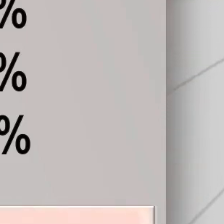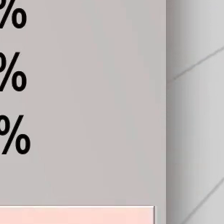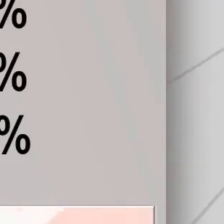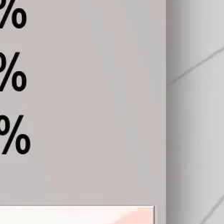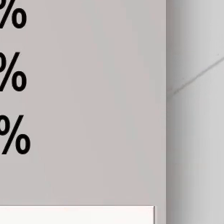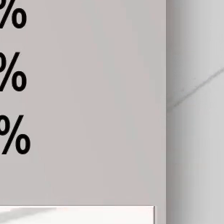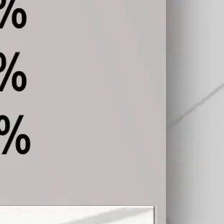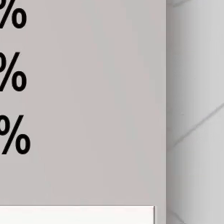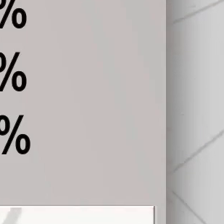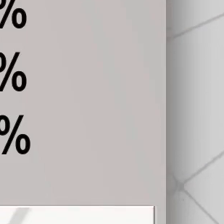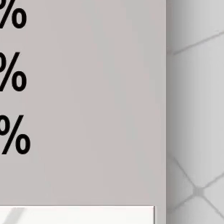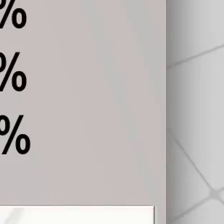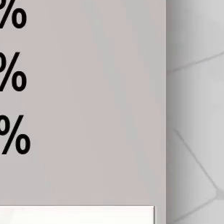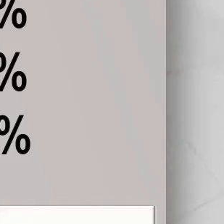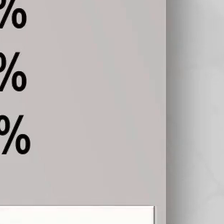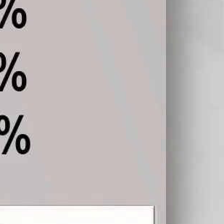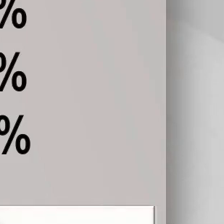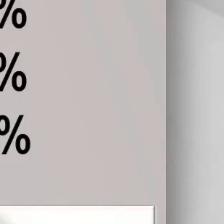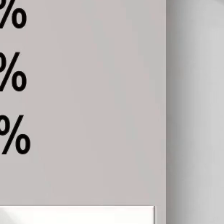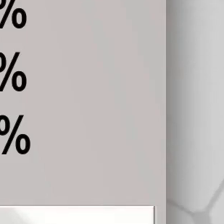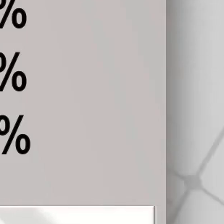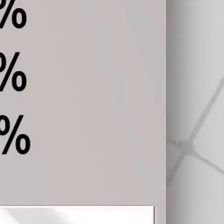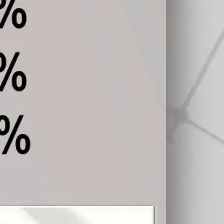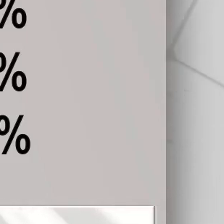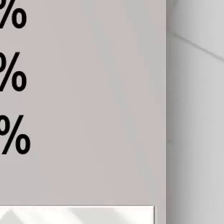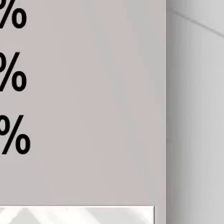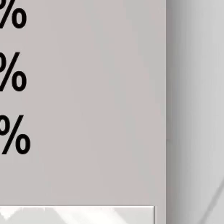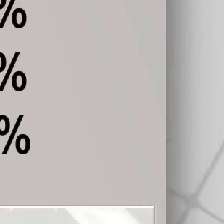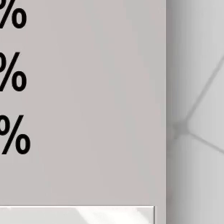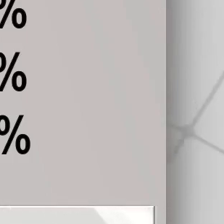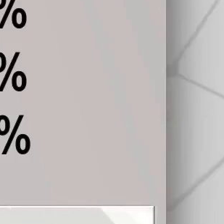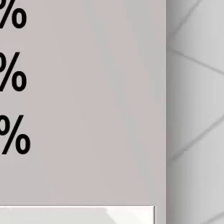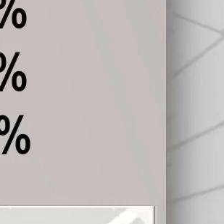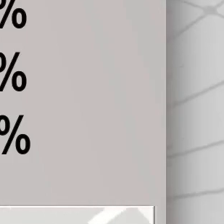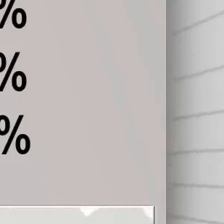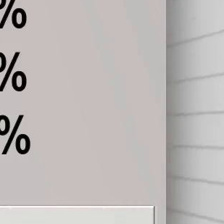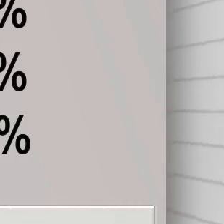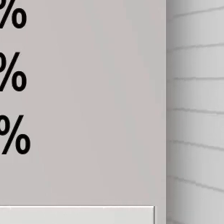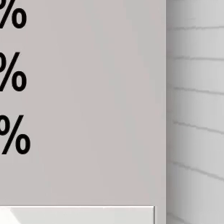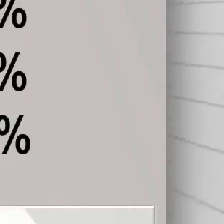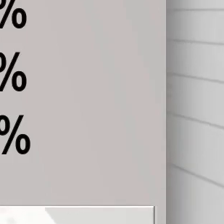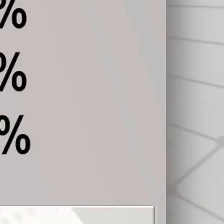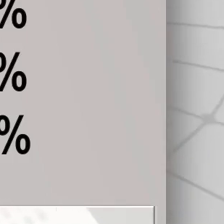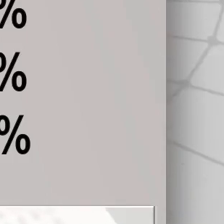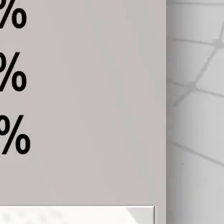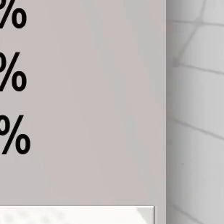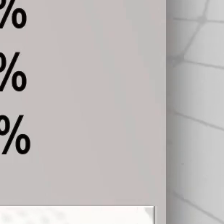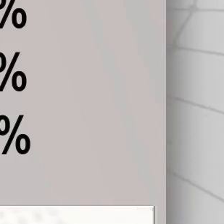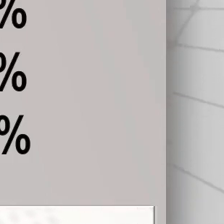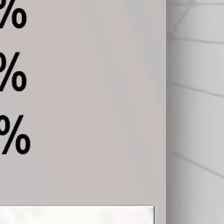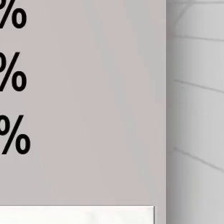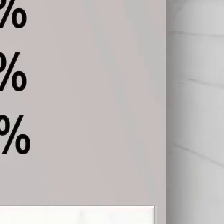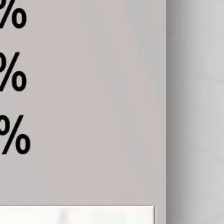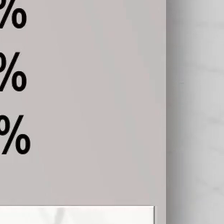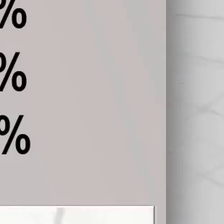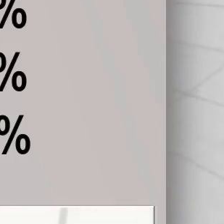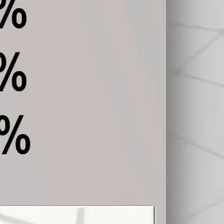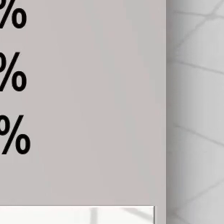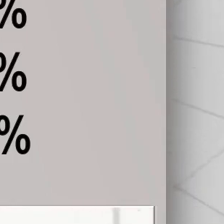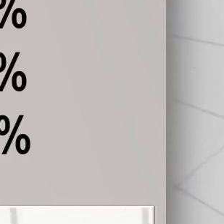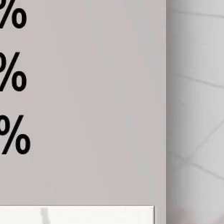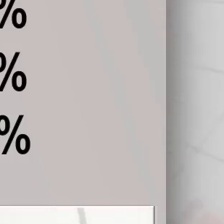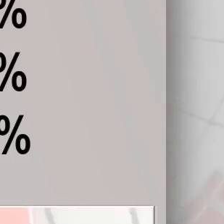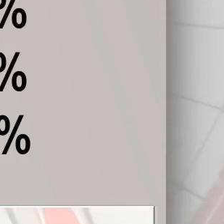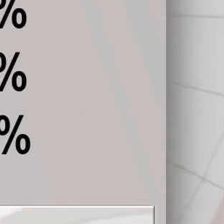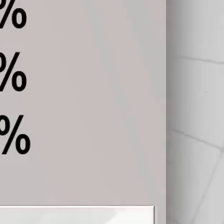of their hard work. Well, there is another category, that is the needy and the less needy, where the household will have to